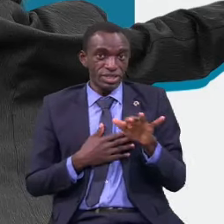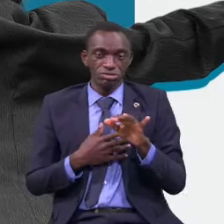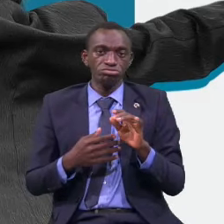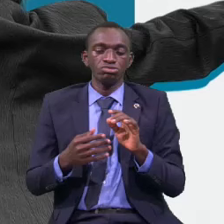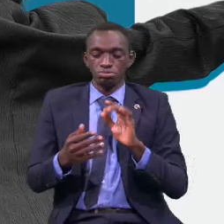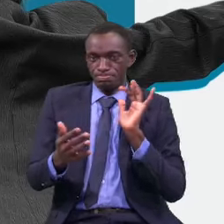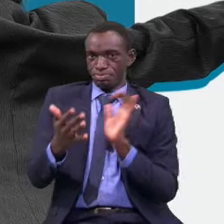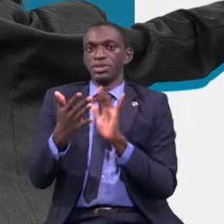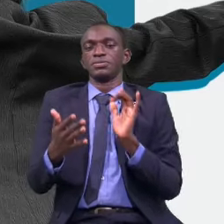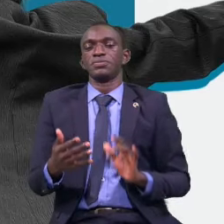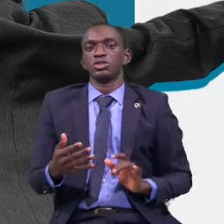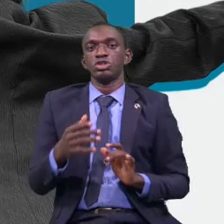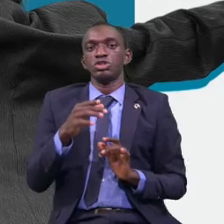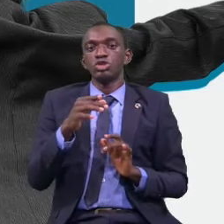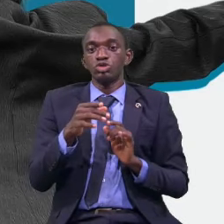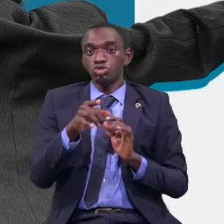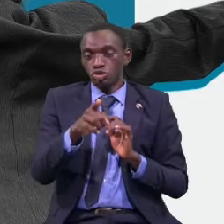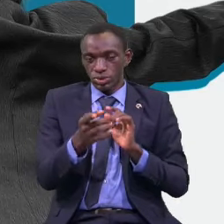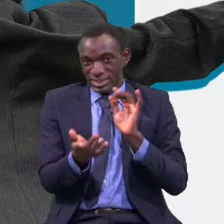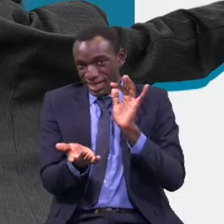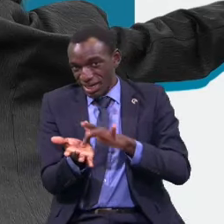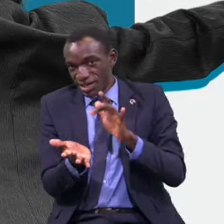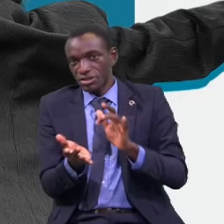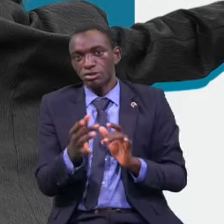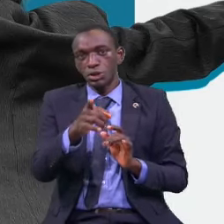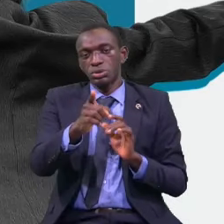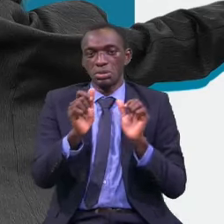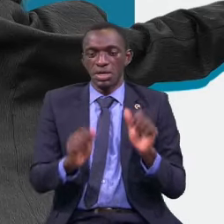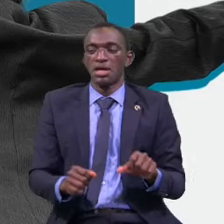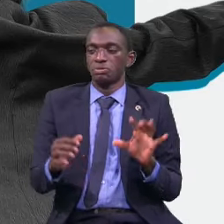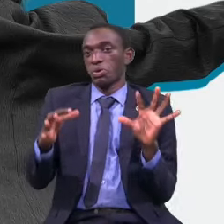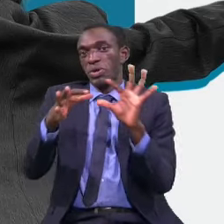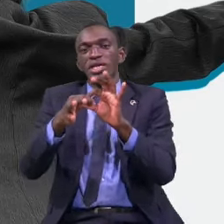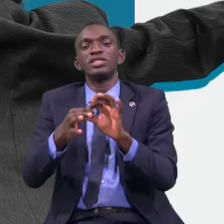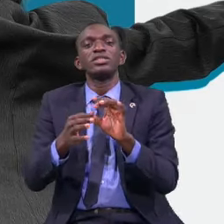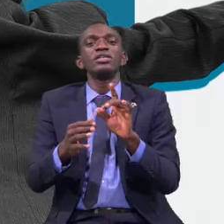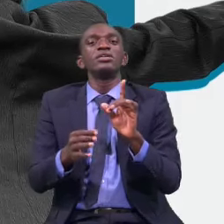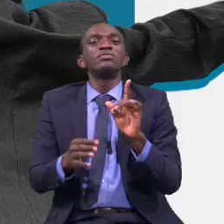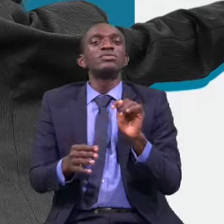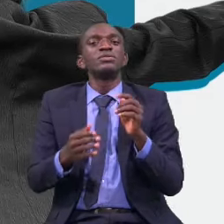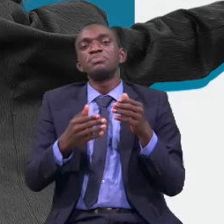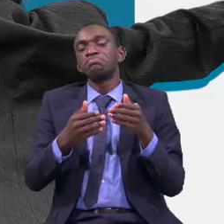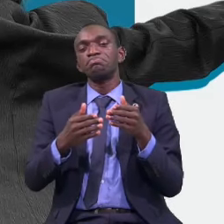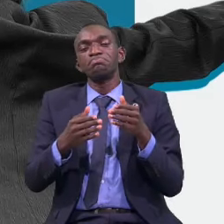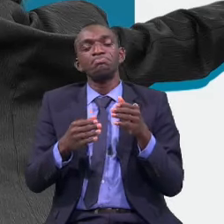/connect. Please get in touch with us as you give your name and other